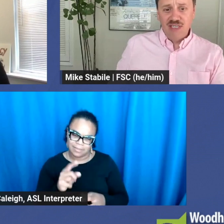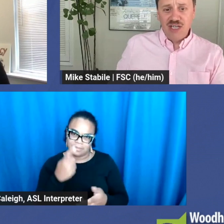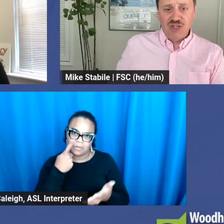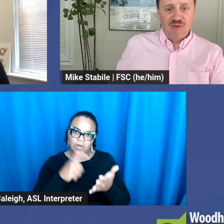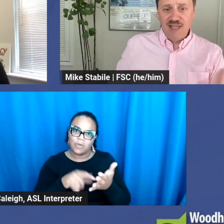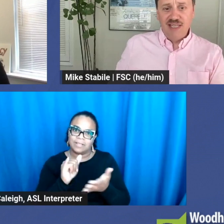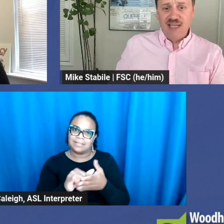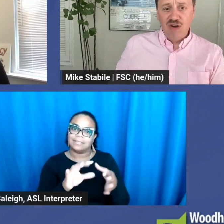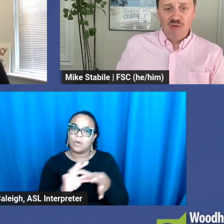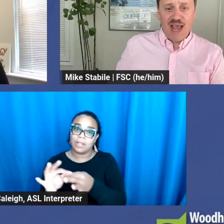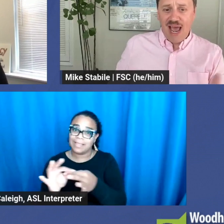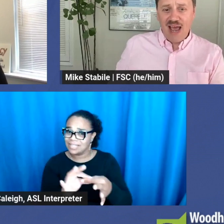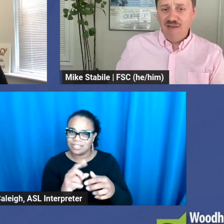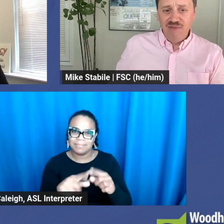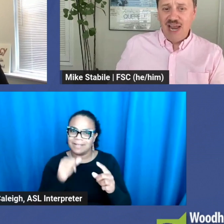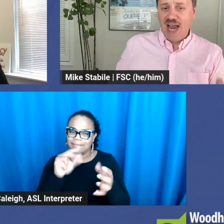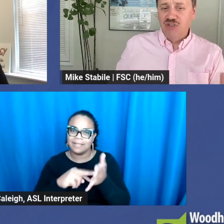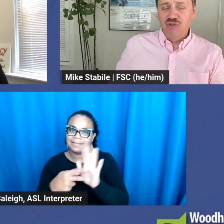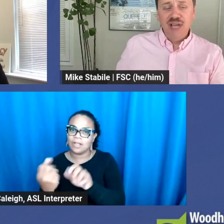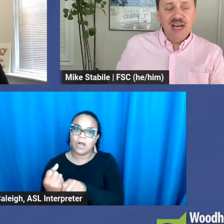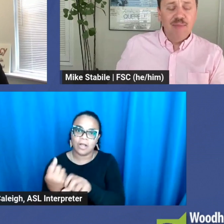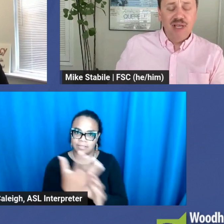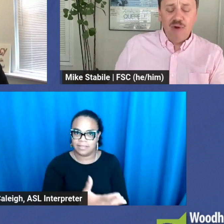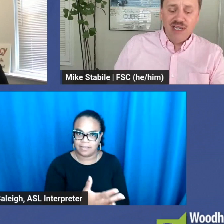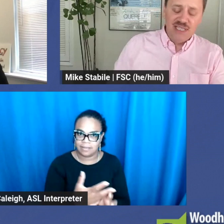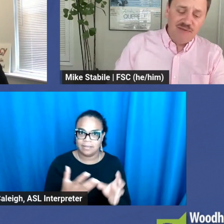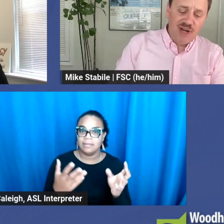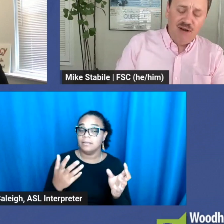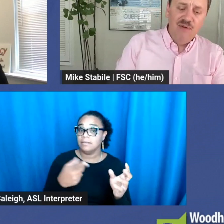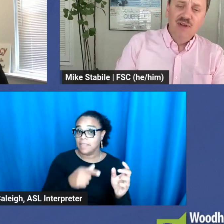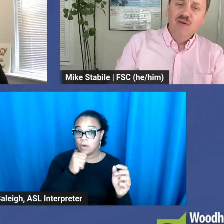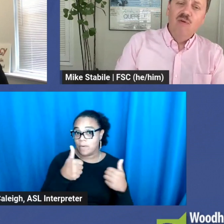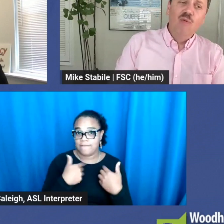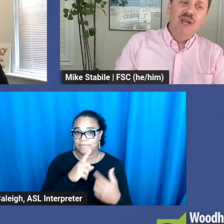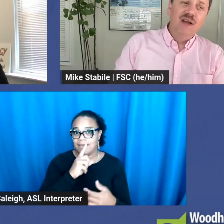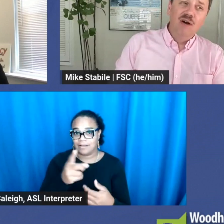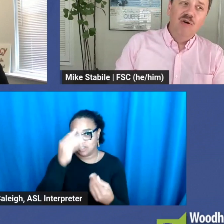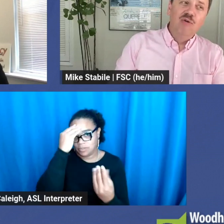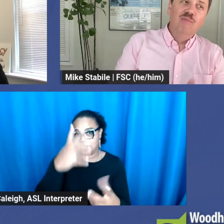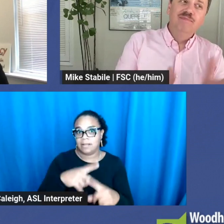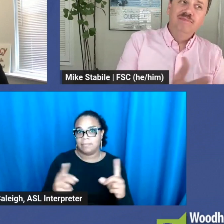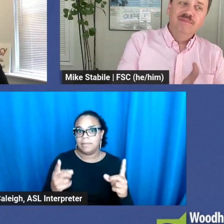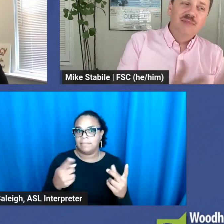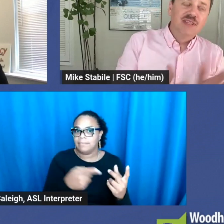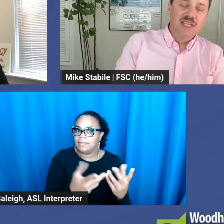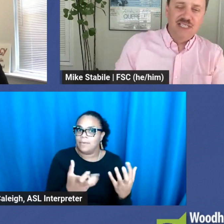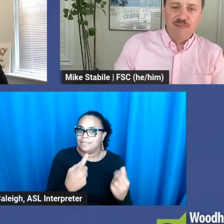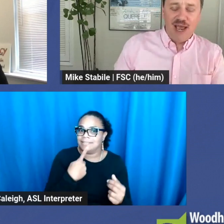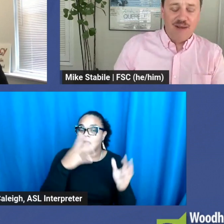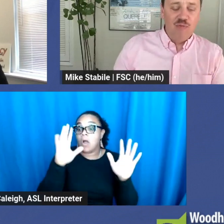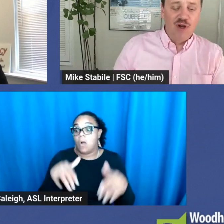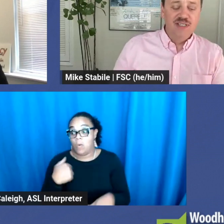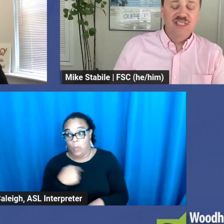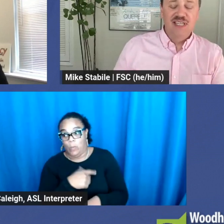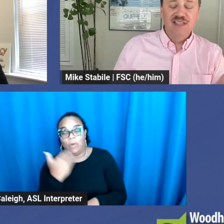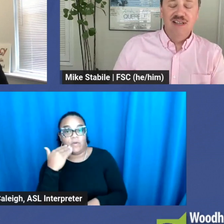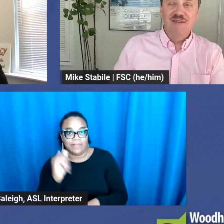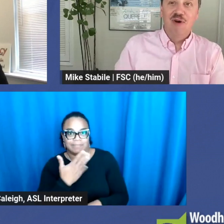not causation, right? That they don't have the actual data, but they want to say, well, we know this is bad. I